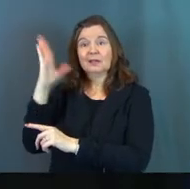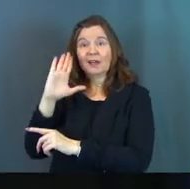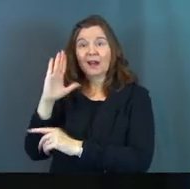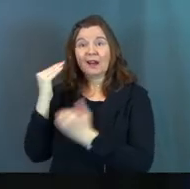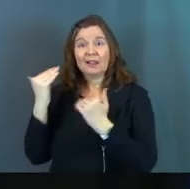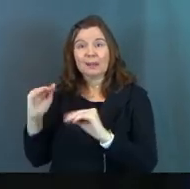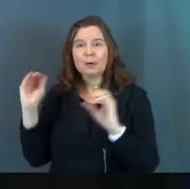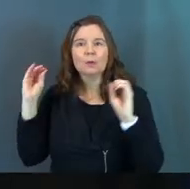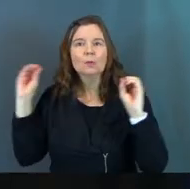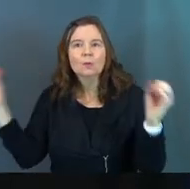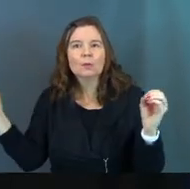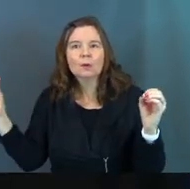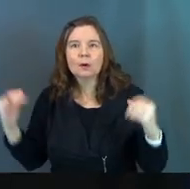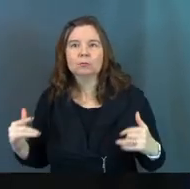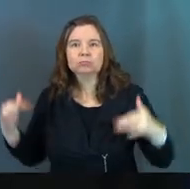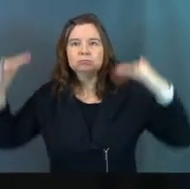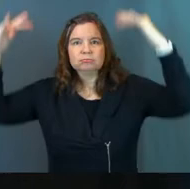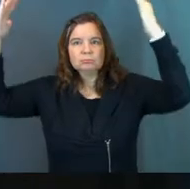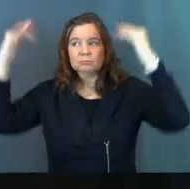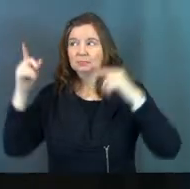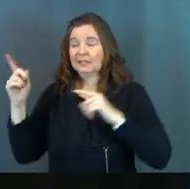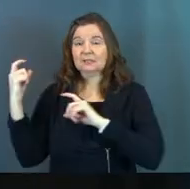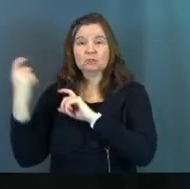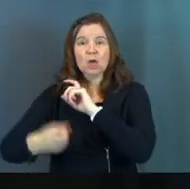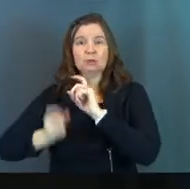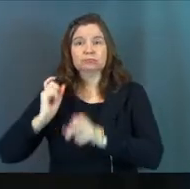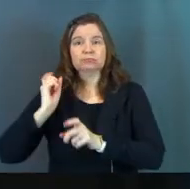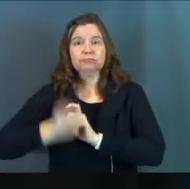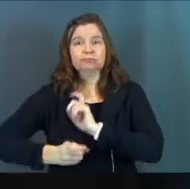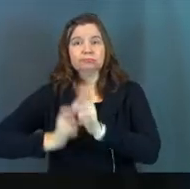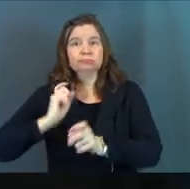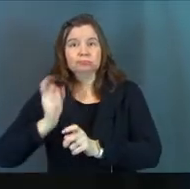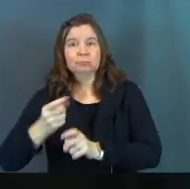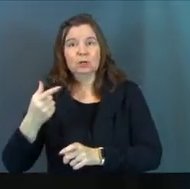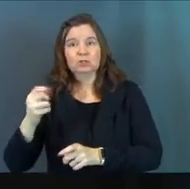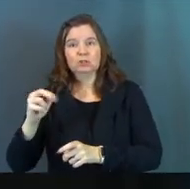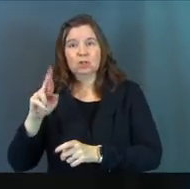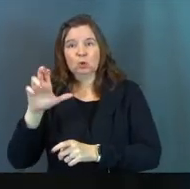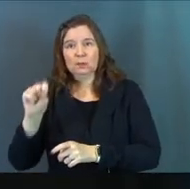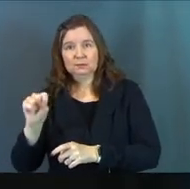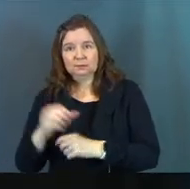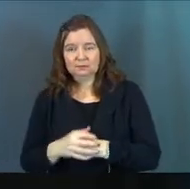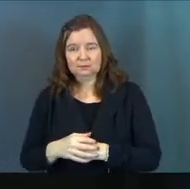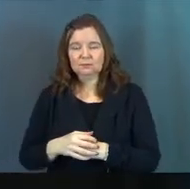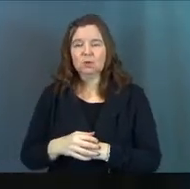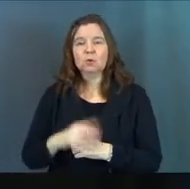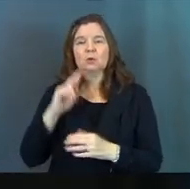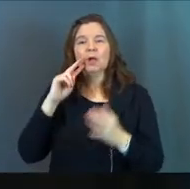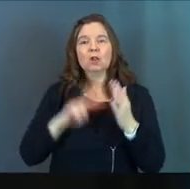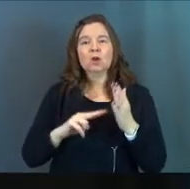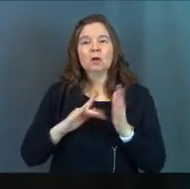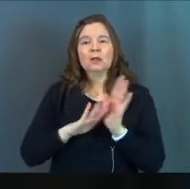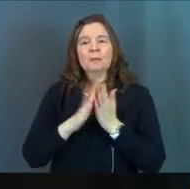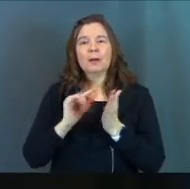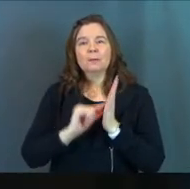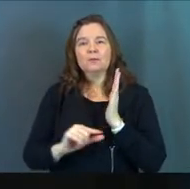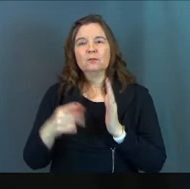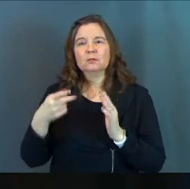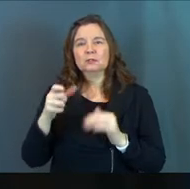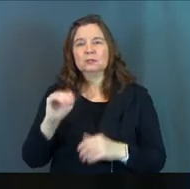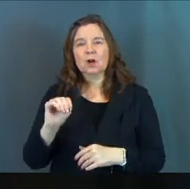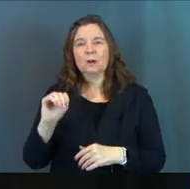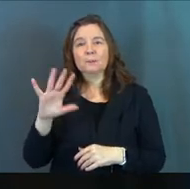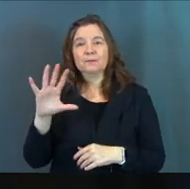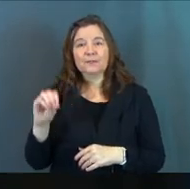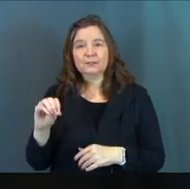limitless God. Our God is a generous God. So let's dive into Psalm chapter 50. I want you to see what he says